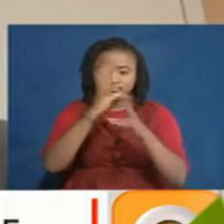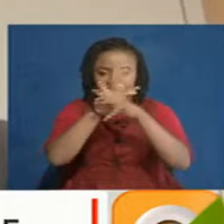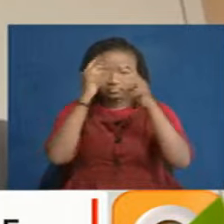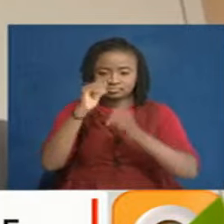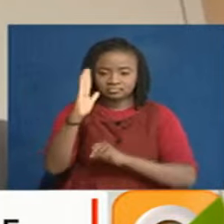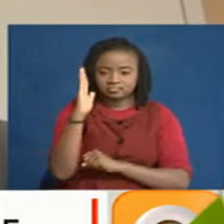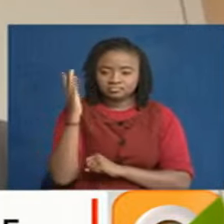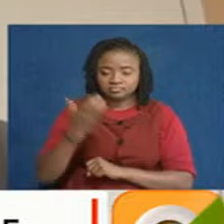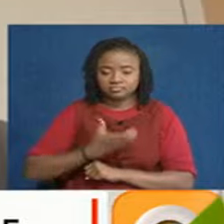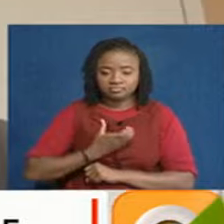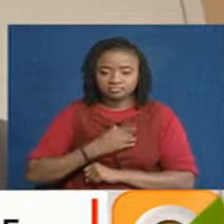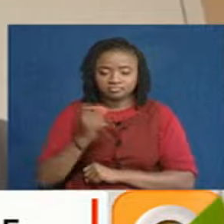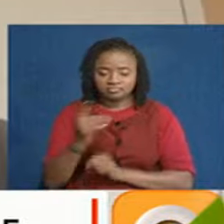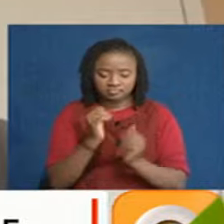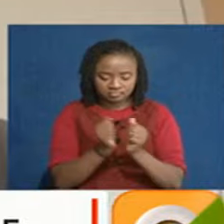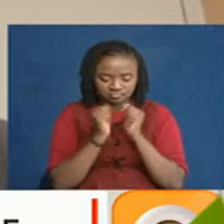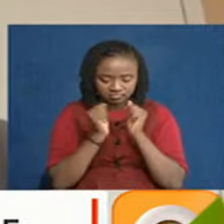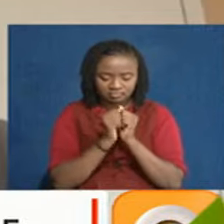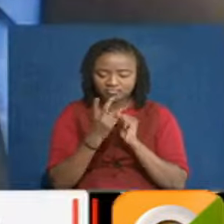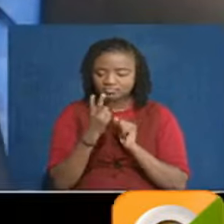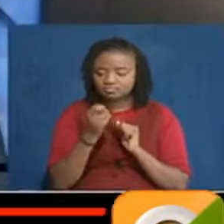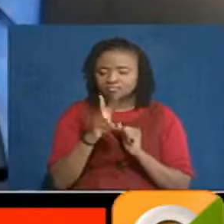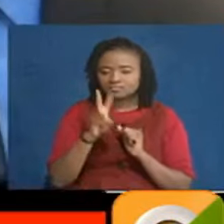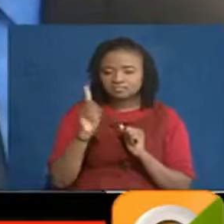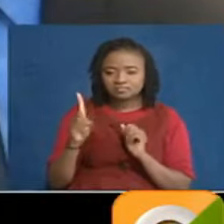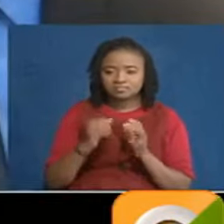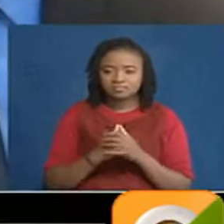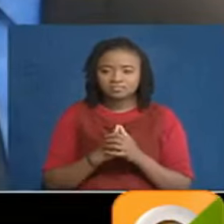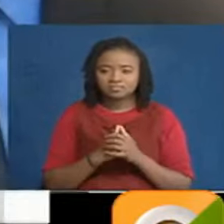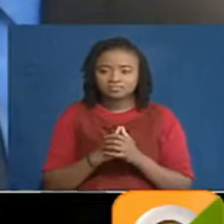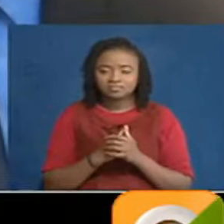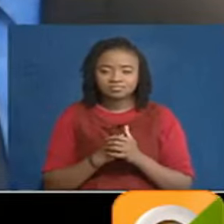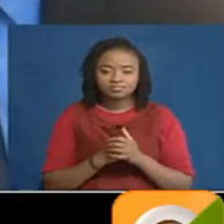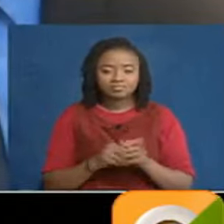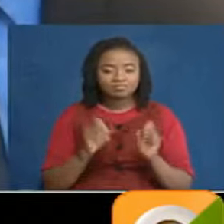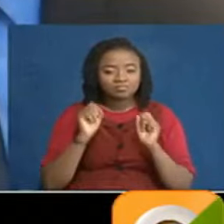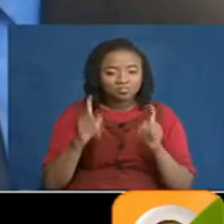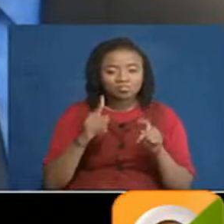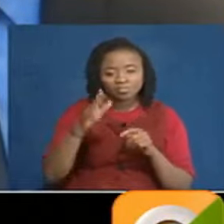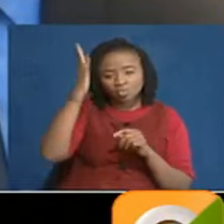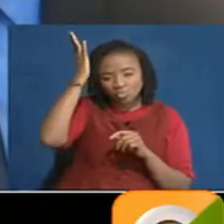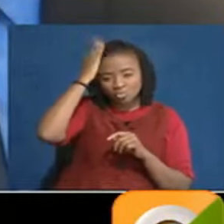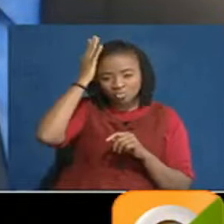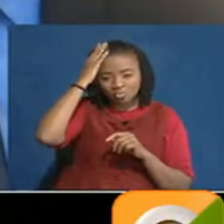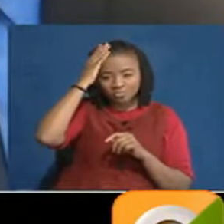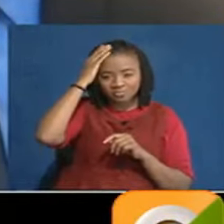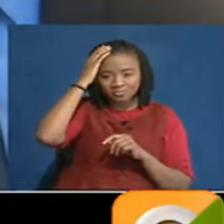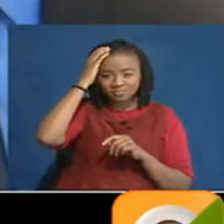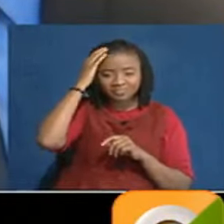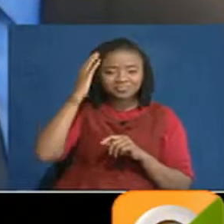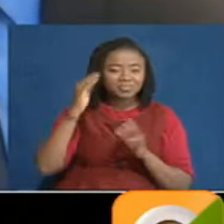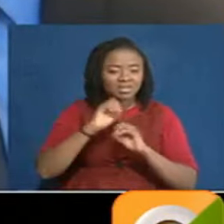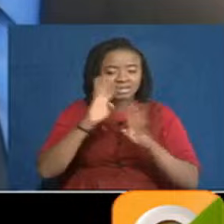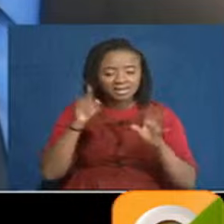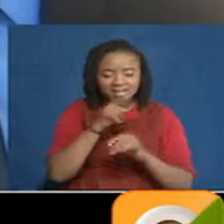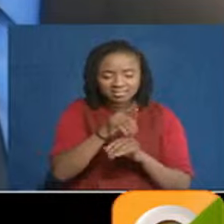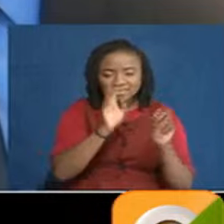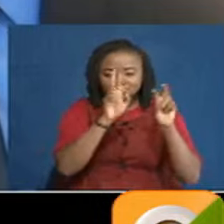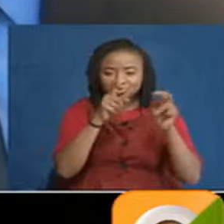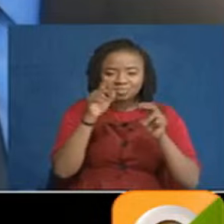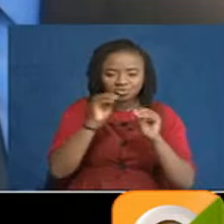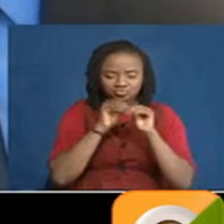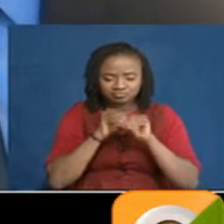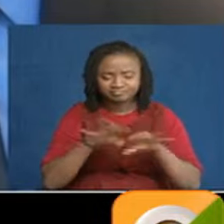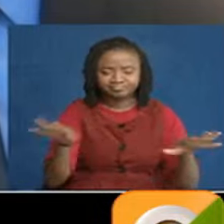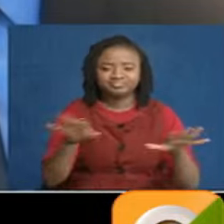of 2021. All right. So this is a subject of on which you've been tweeting, or is it now Xing? And in fact, you even caught the